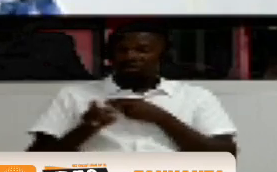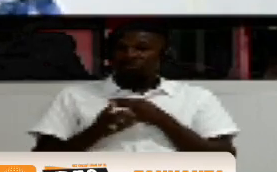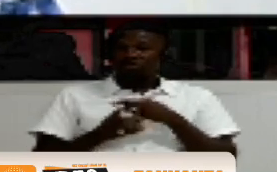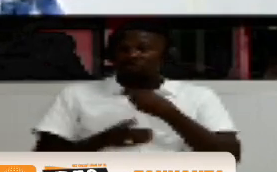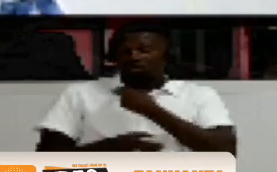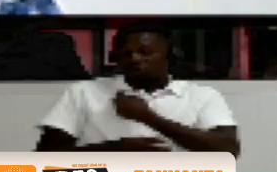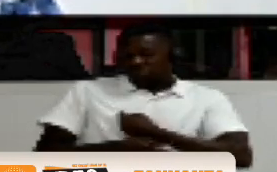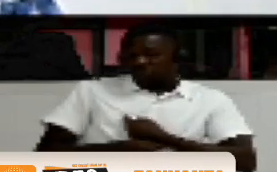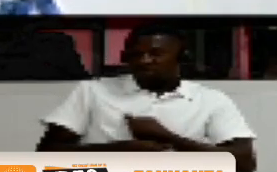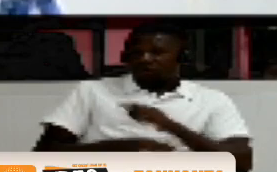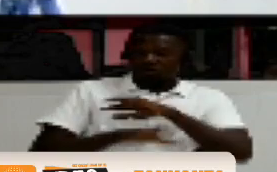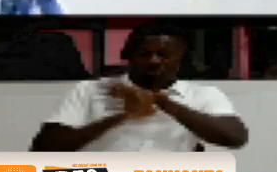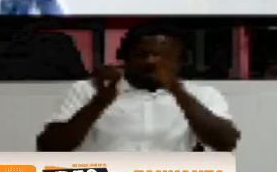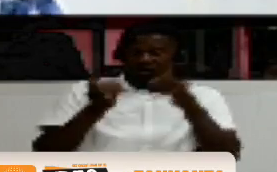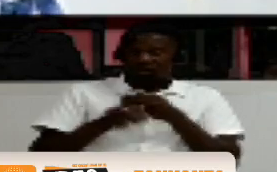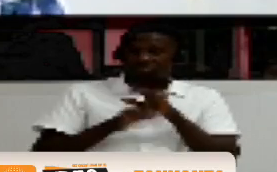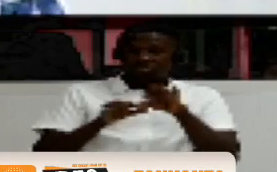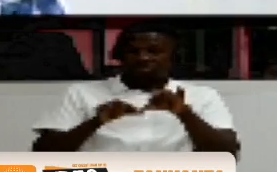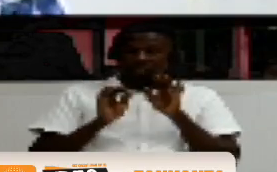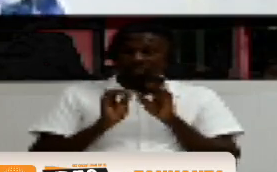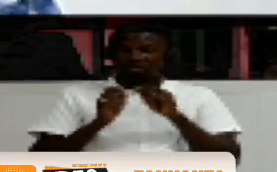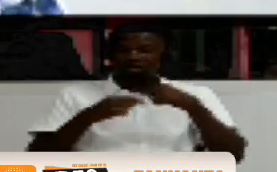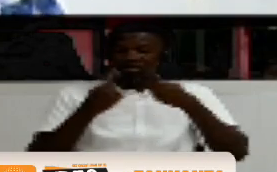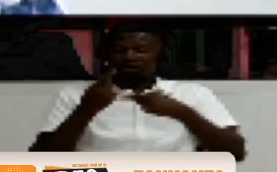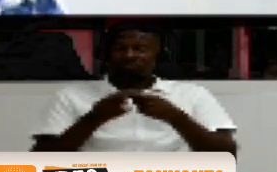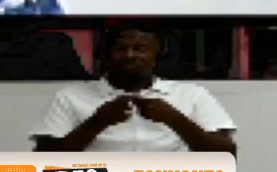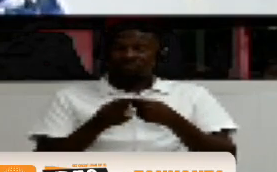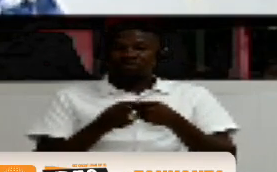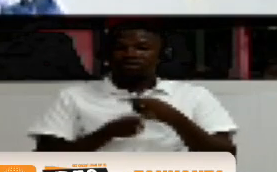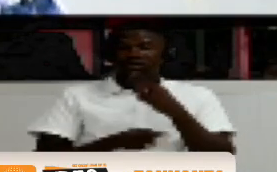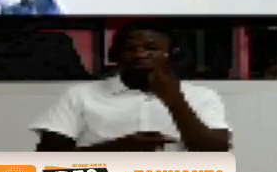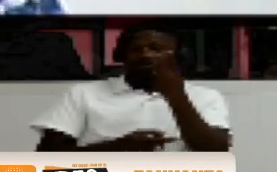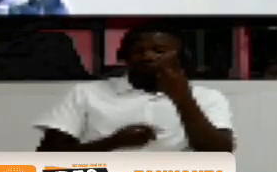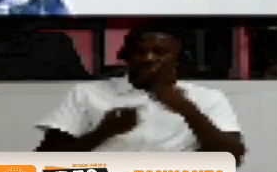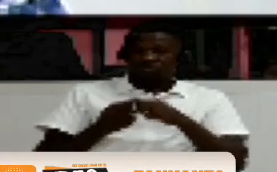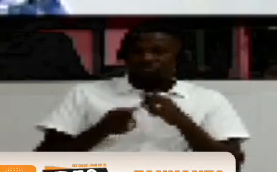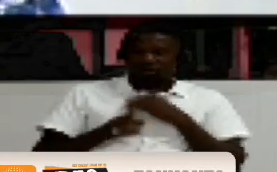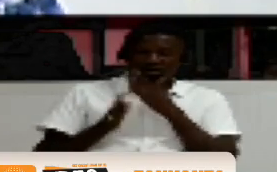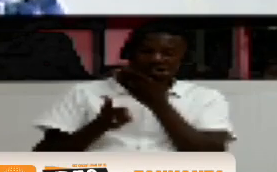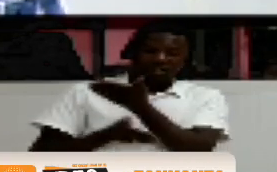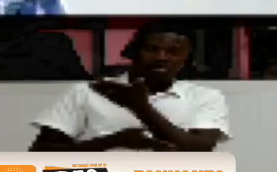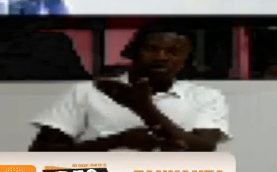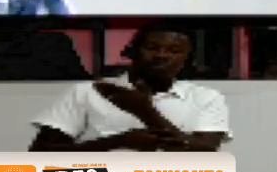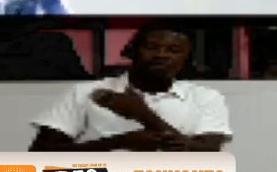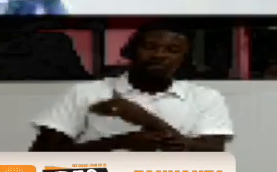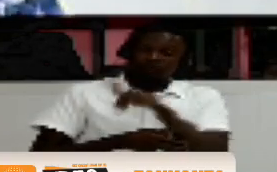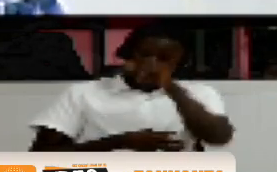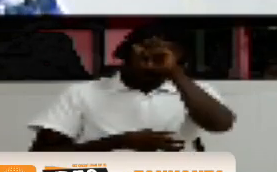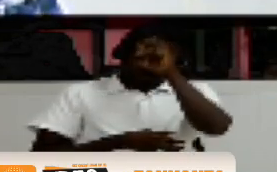and all that will take during after the second 2 months that we've been there.